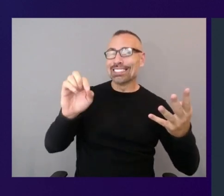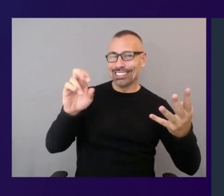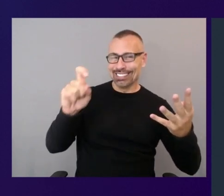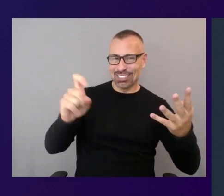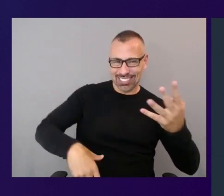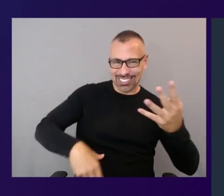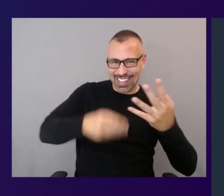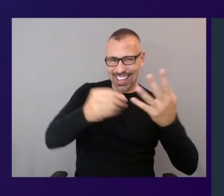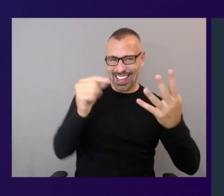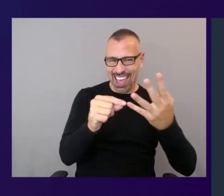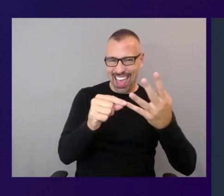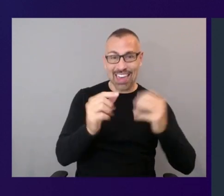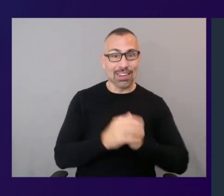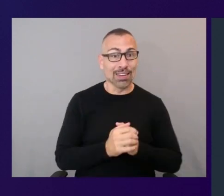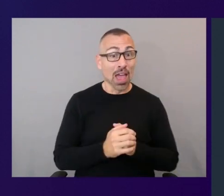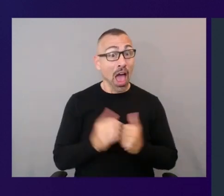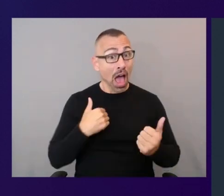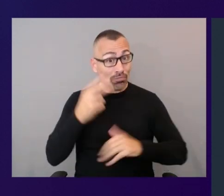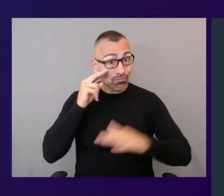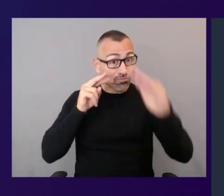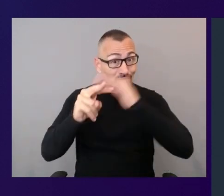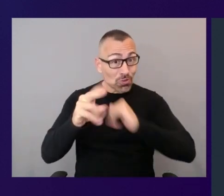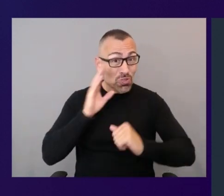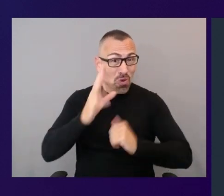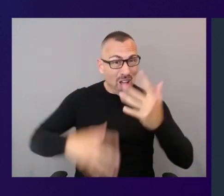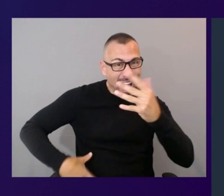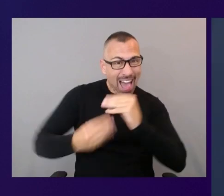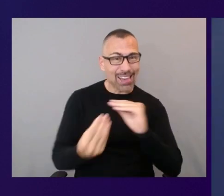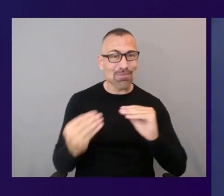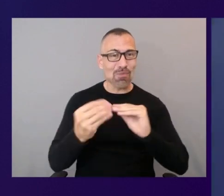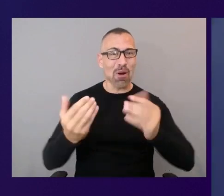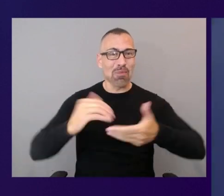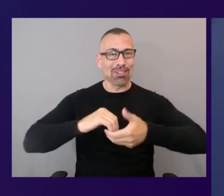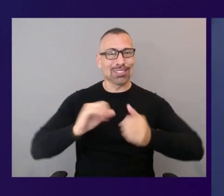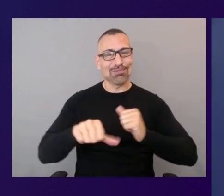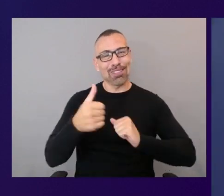so many more partnerships with customers going forward.